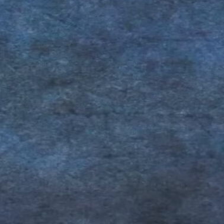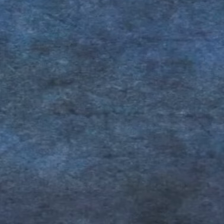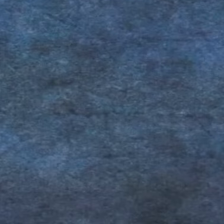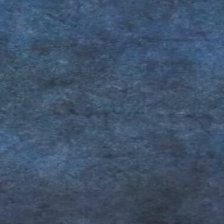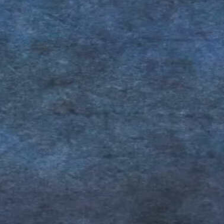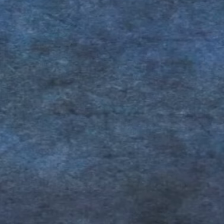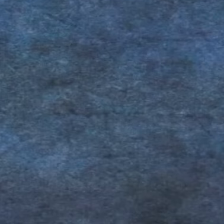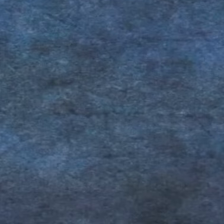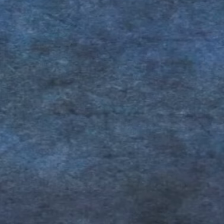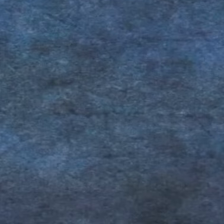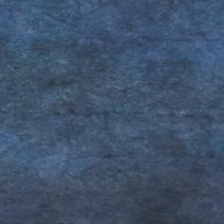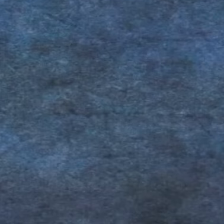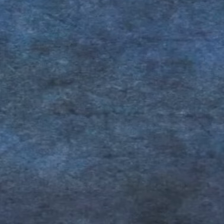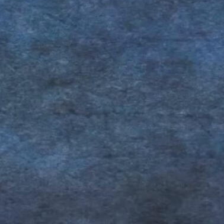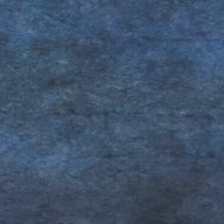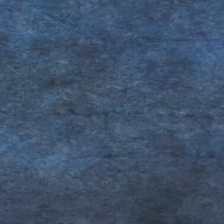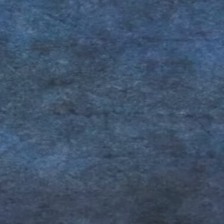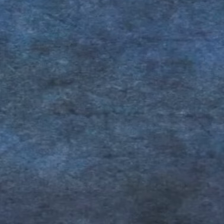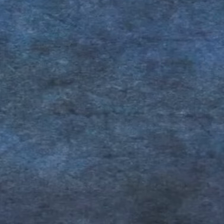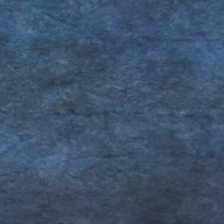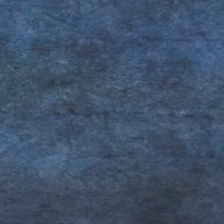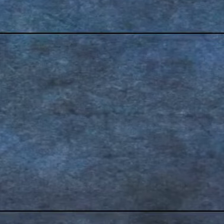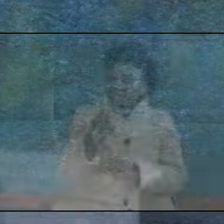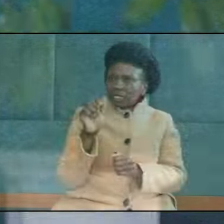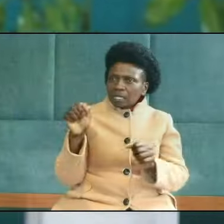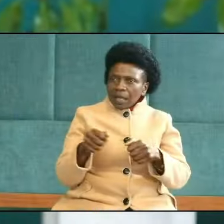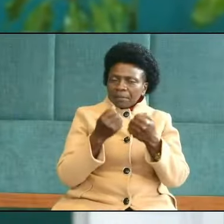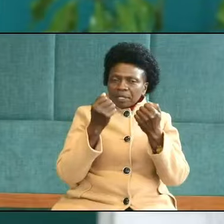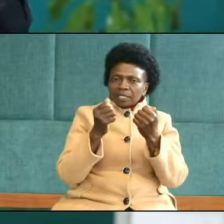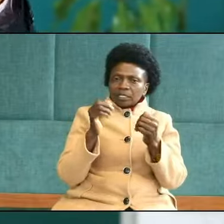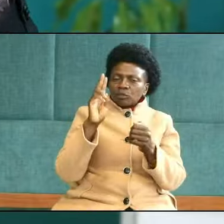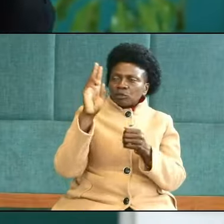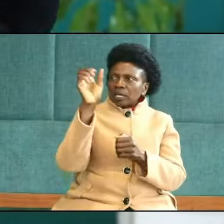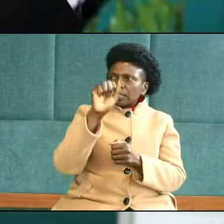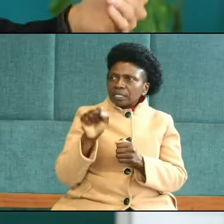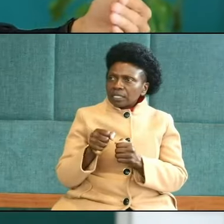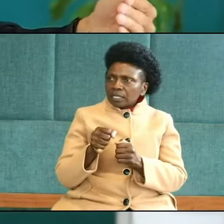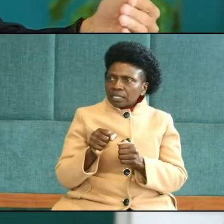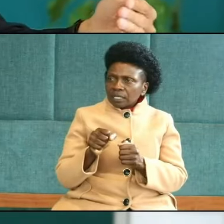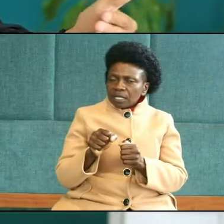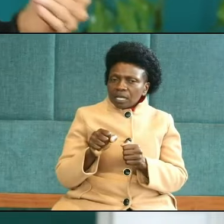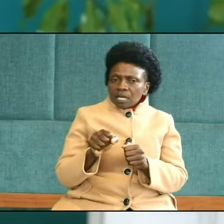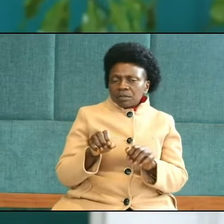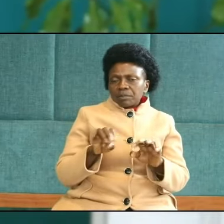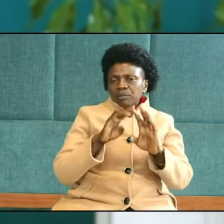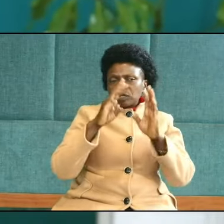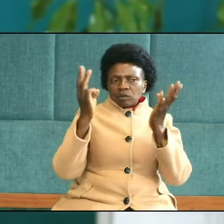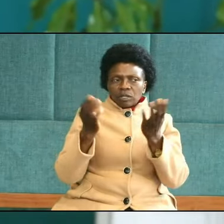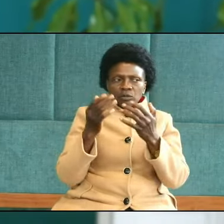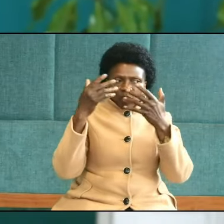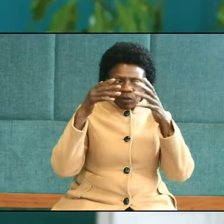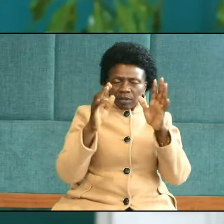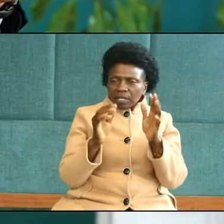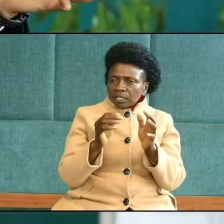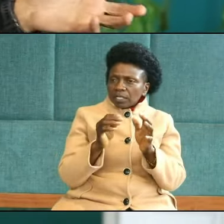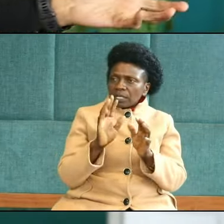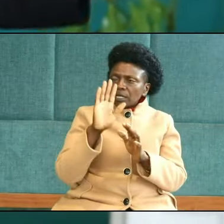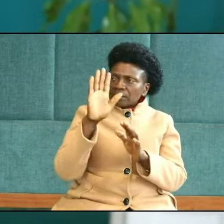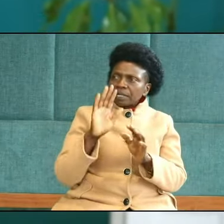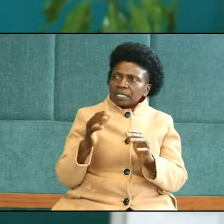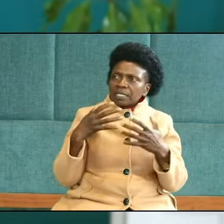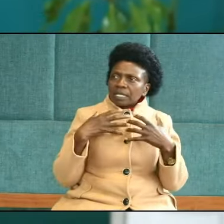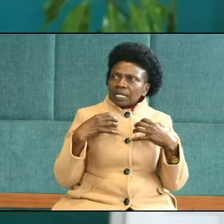2001? Now, I know this was what happened in the United States. But many people around the world were aware of that, especially since there